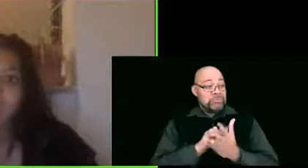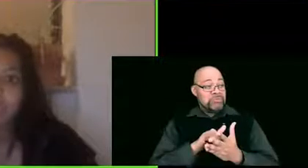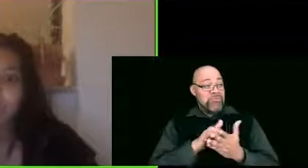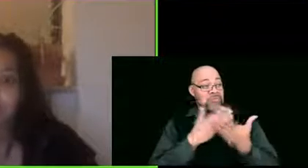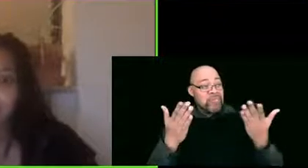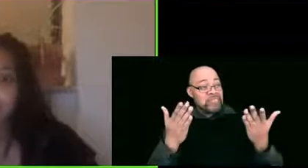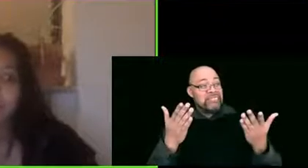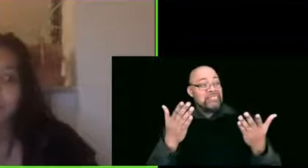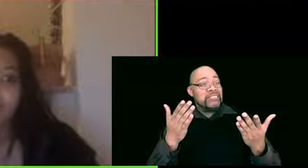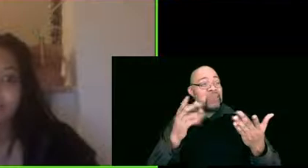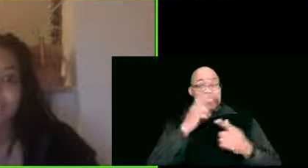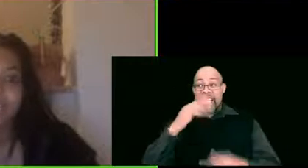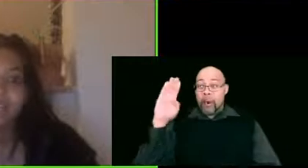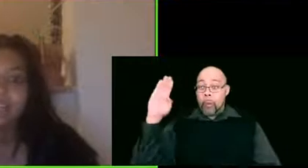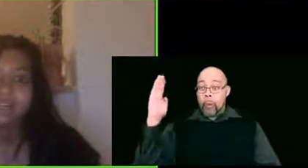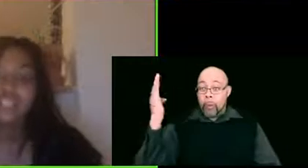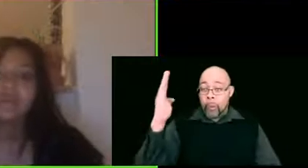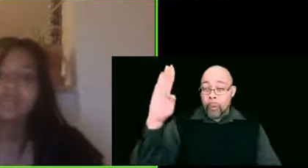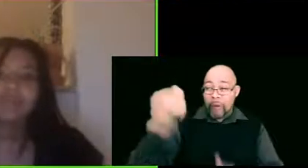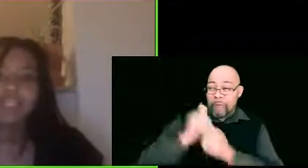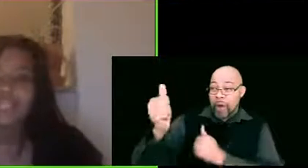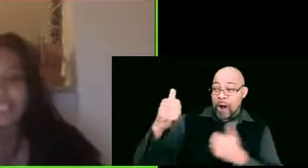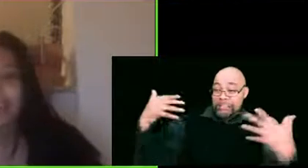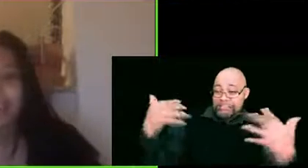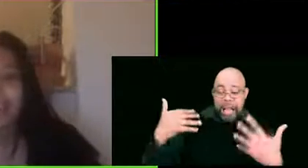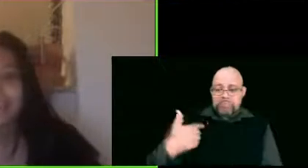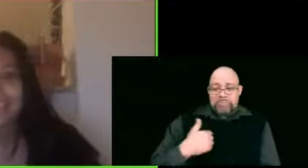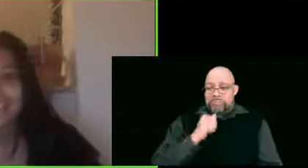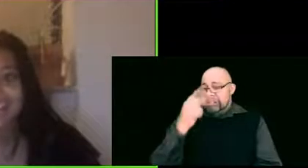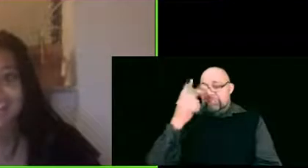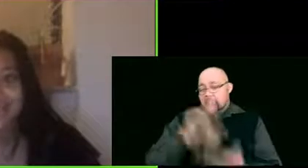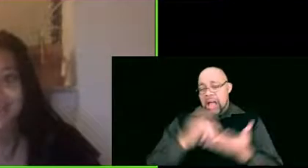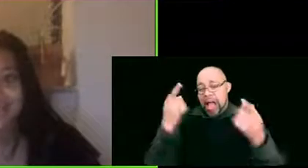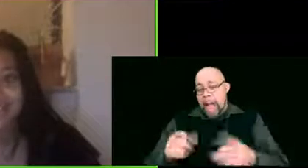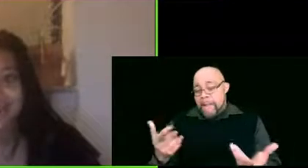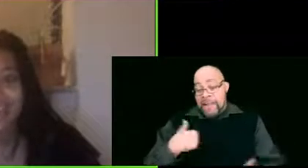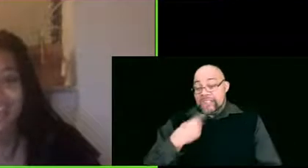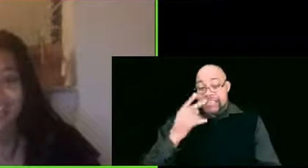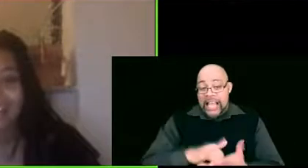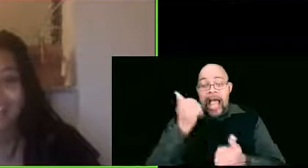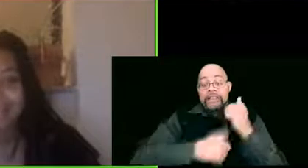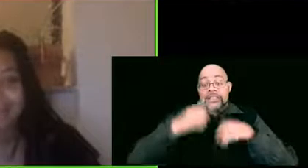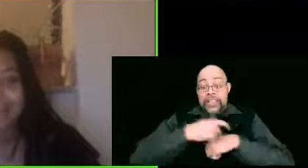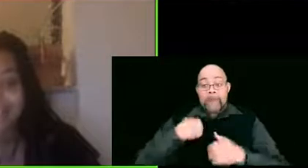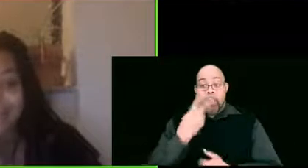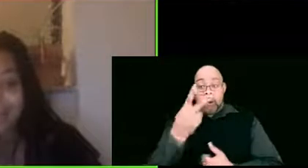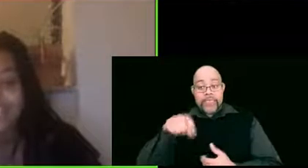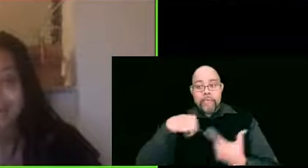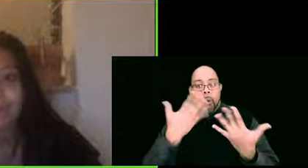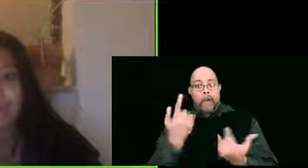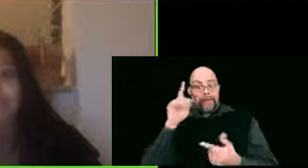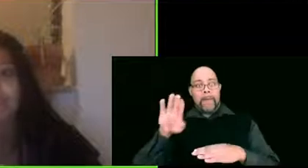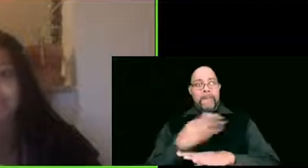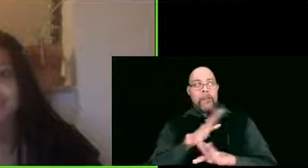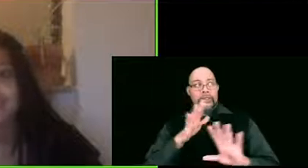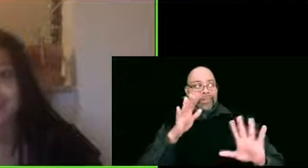kind of the Jaws theme tune and the fin approaching slowly from the distance, I haven't been so lucky as to observe that quite yet. Every time I'm watching